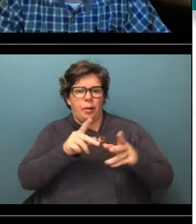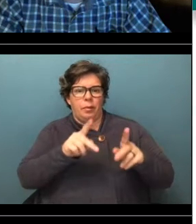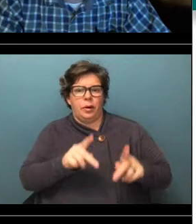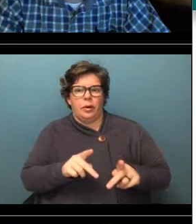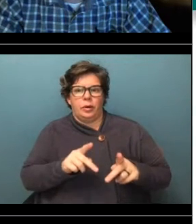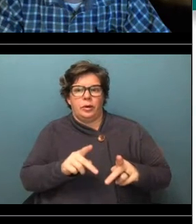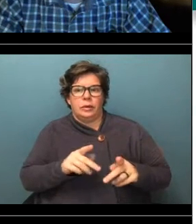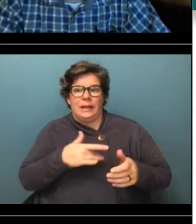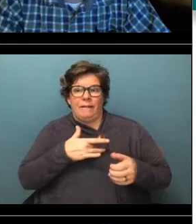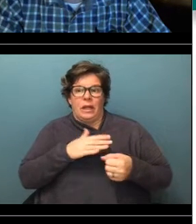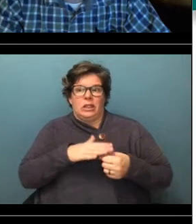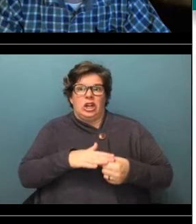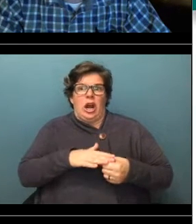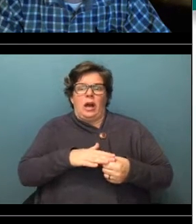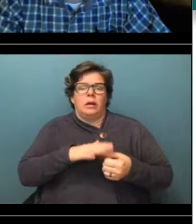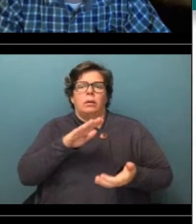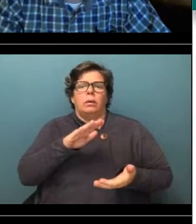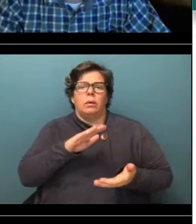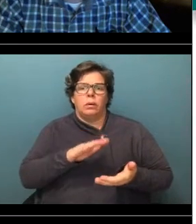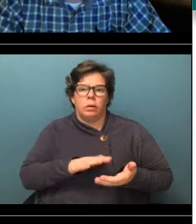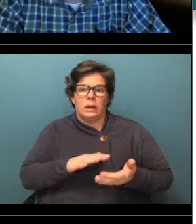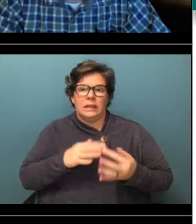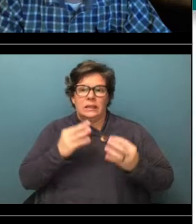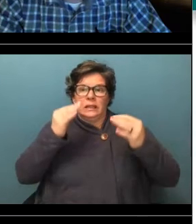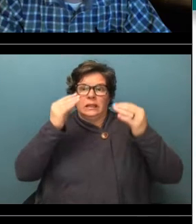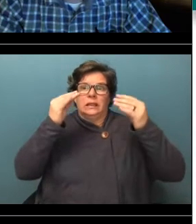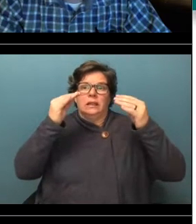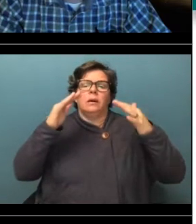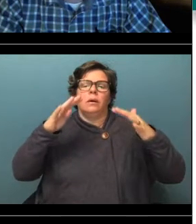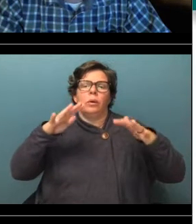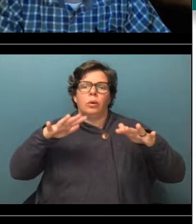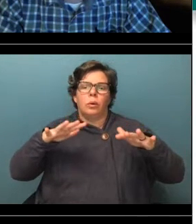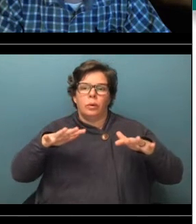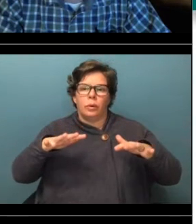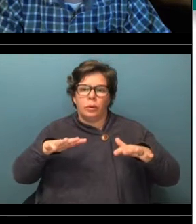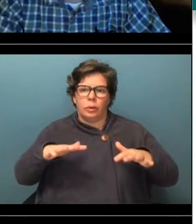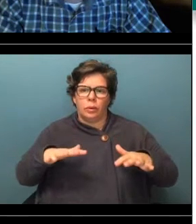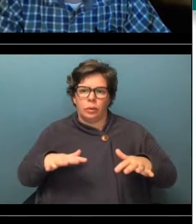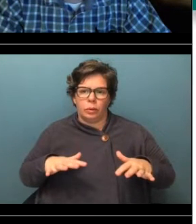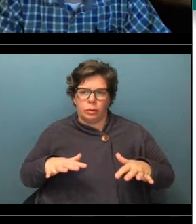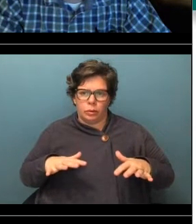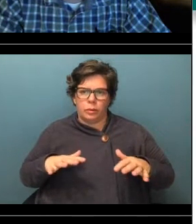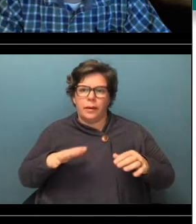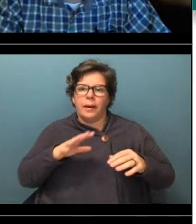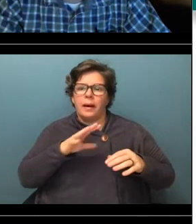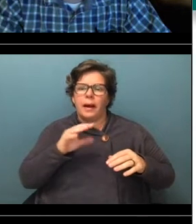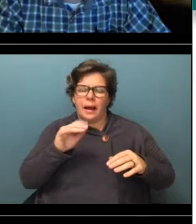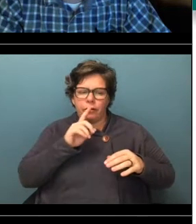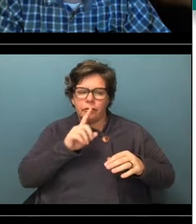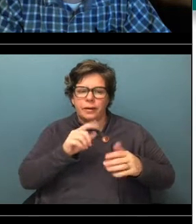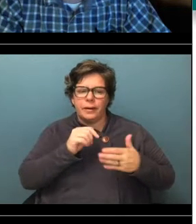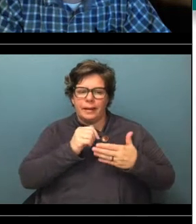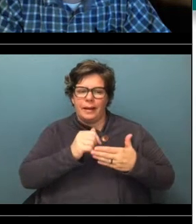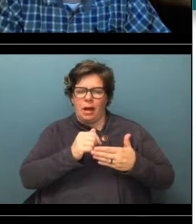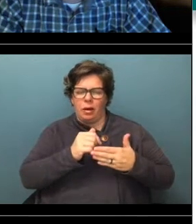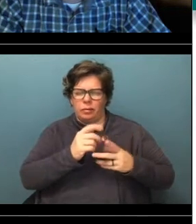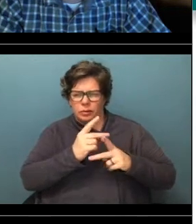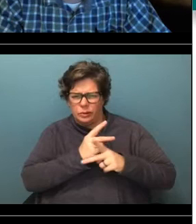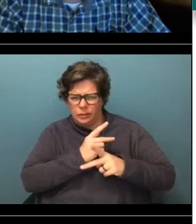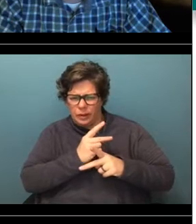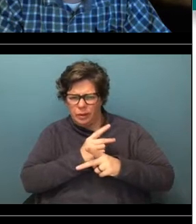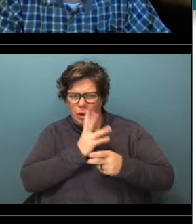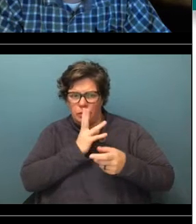reduce their stress, to help them de-escalate if they're feeling escalated, and really help to work and support